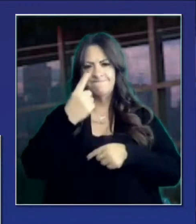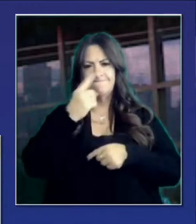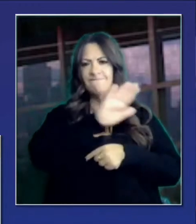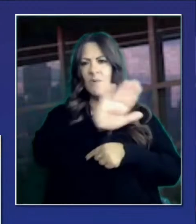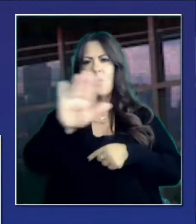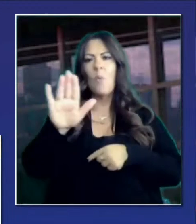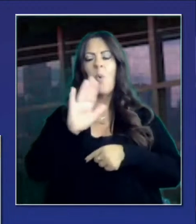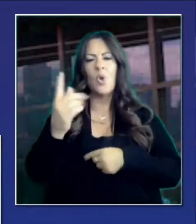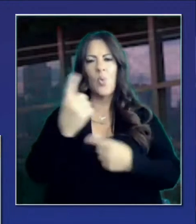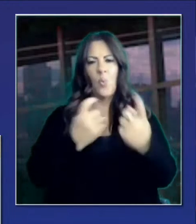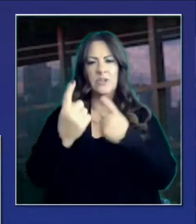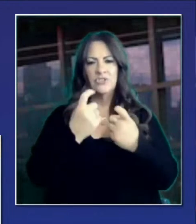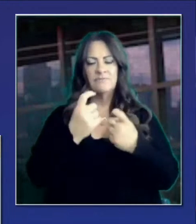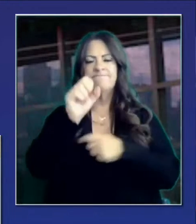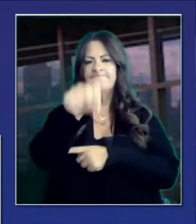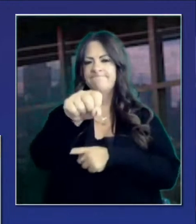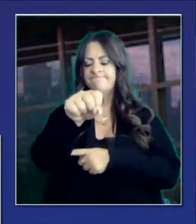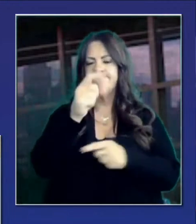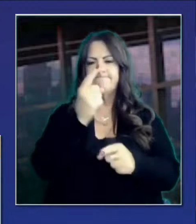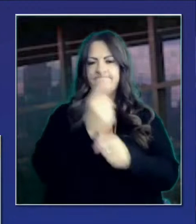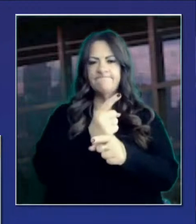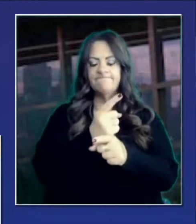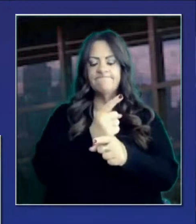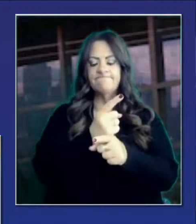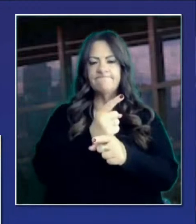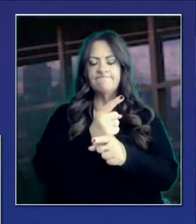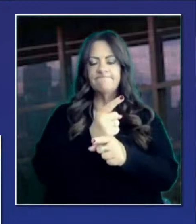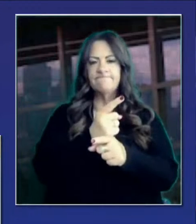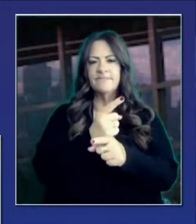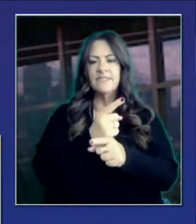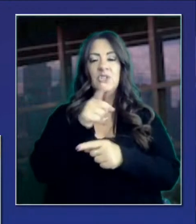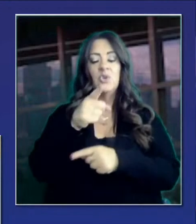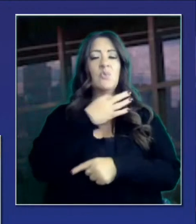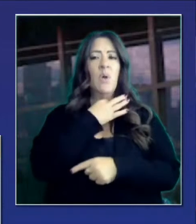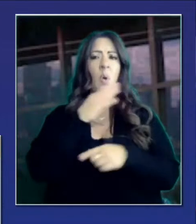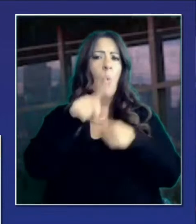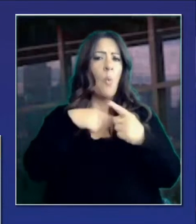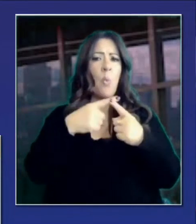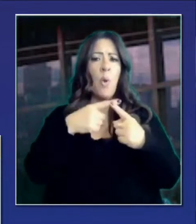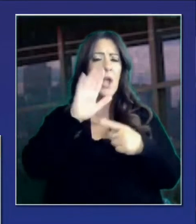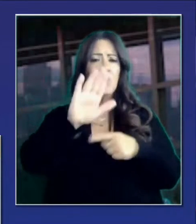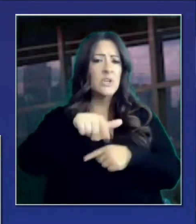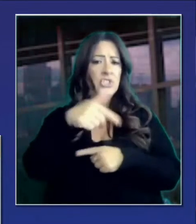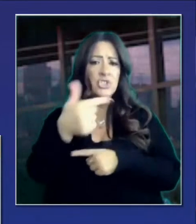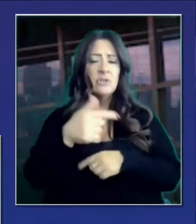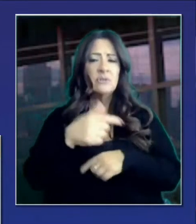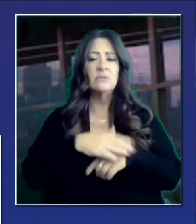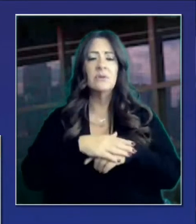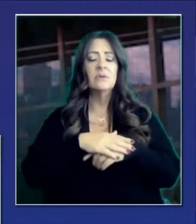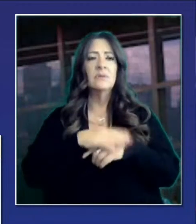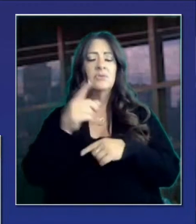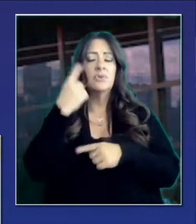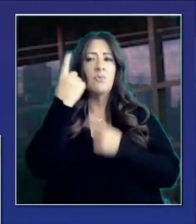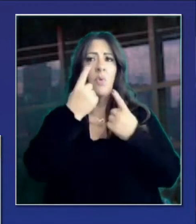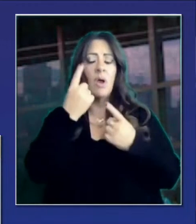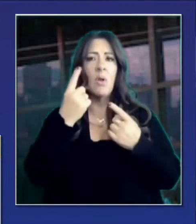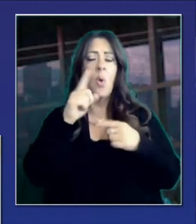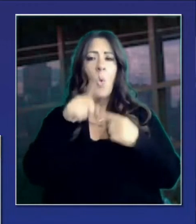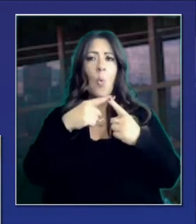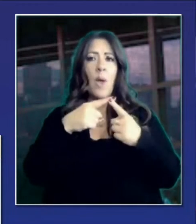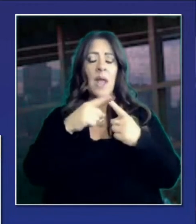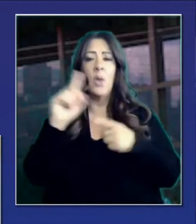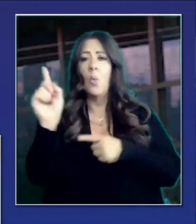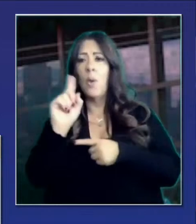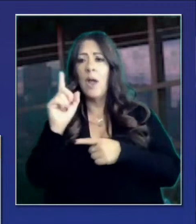everybody getting them here in the nation's largest state. So when is your turn? Where can I get vaccinated? When it is my turn. So what